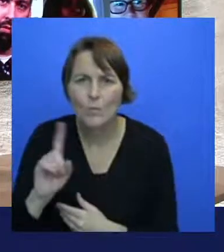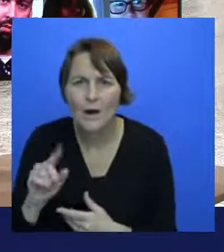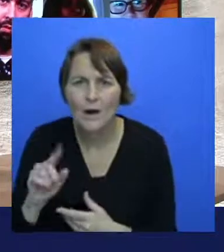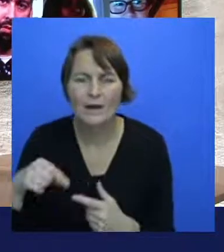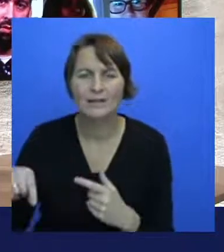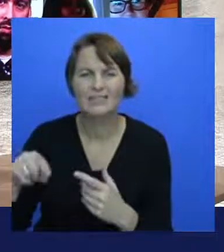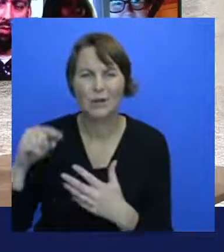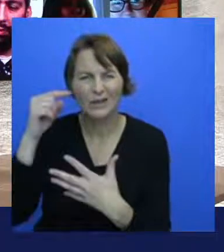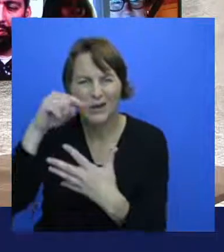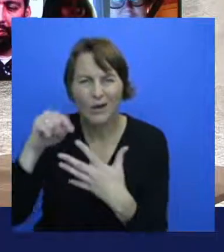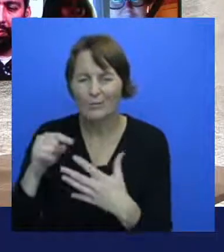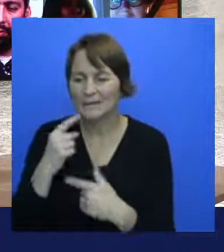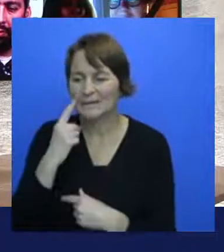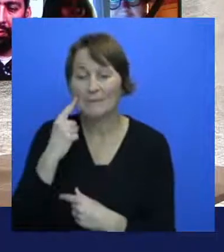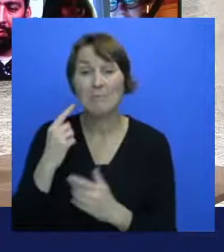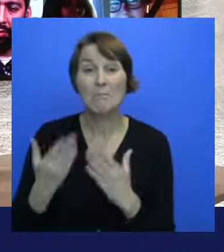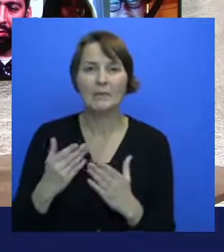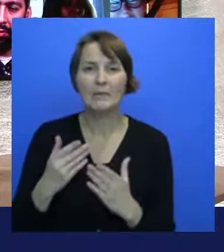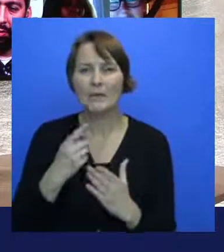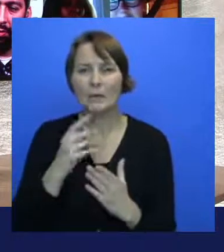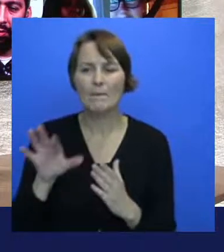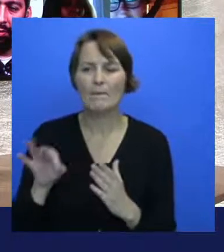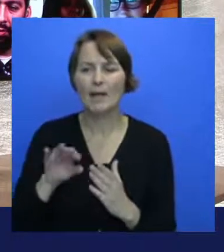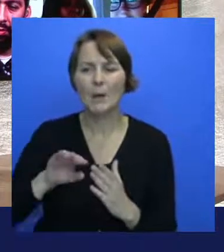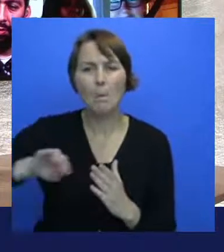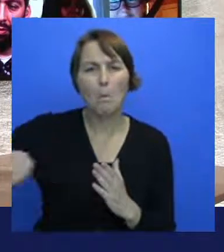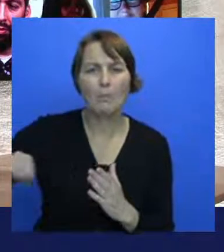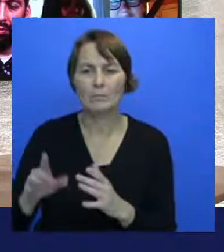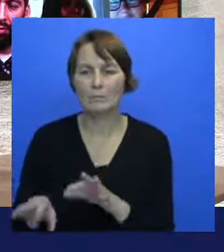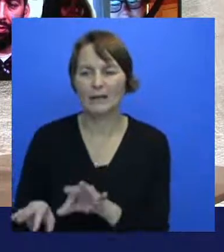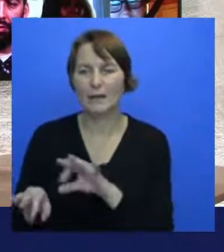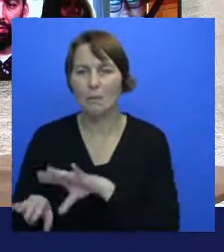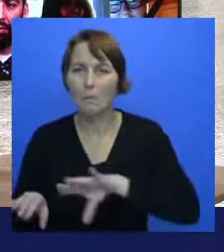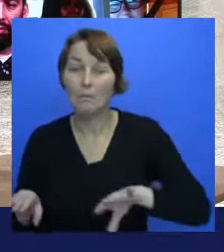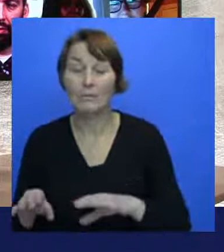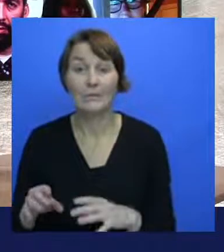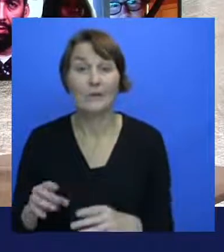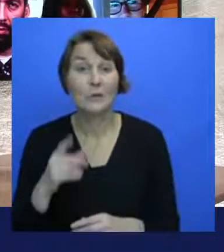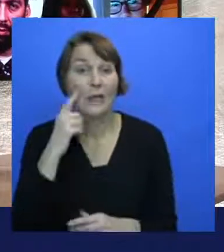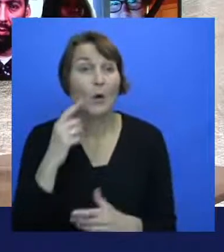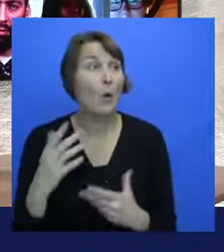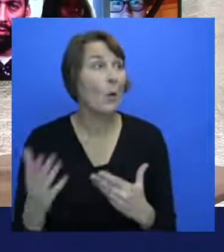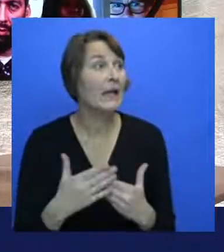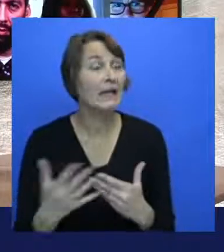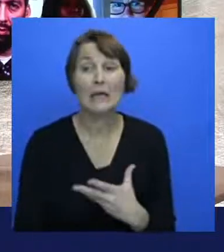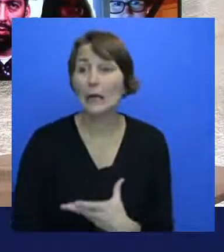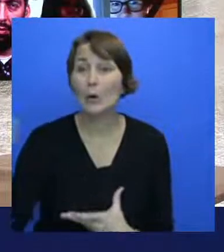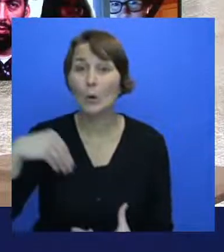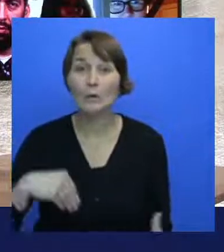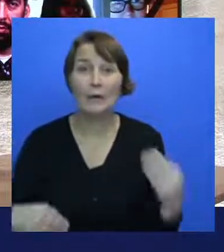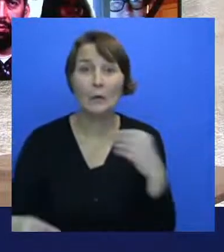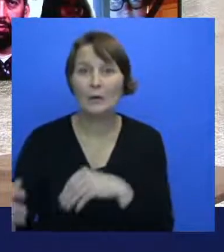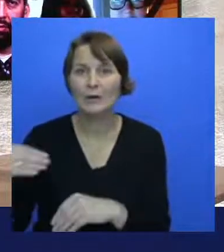So sometimes it's so easy to include a lot of data, but you have to be aware of what you're including,